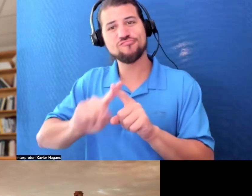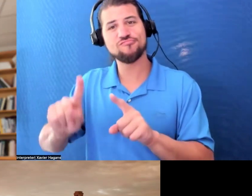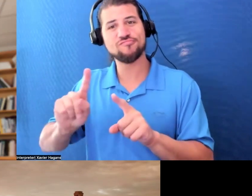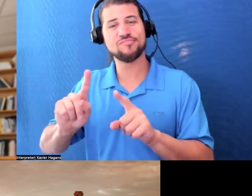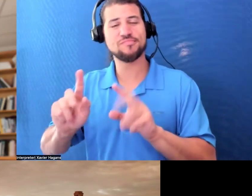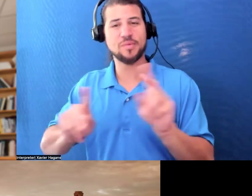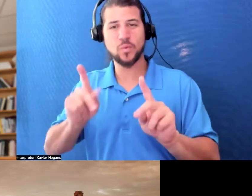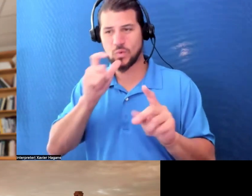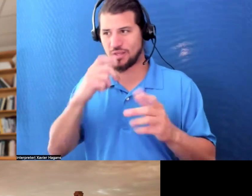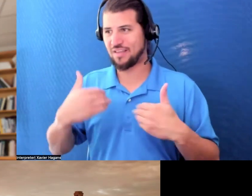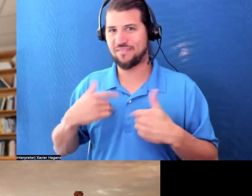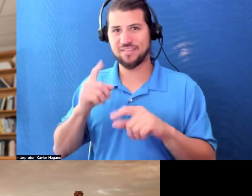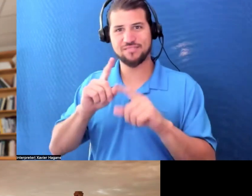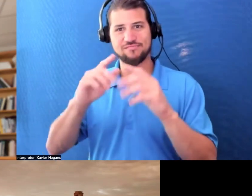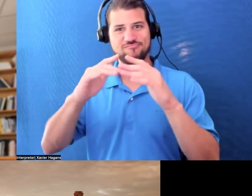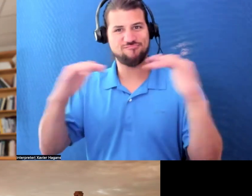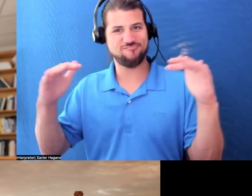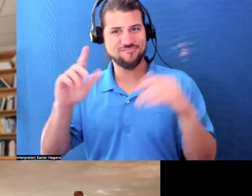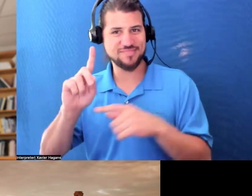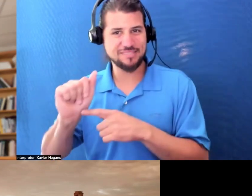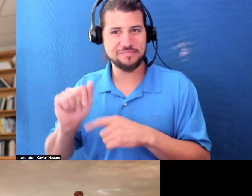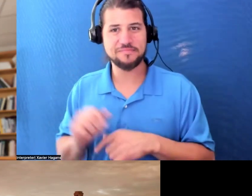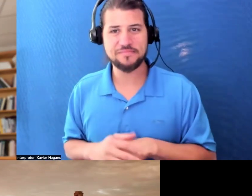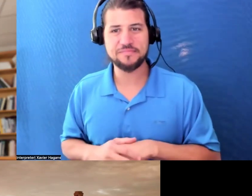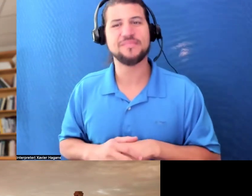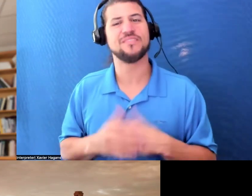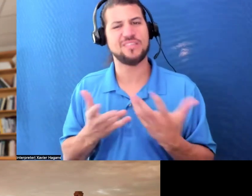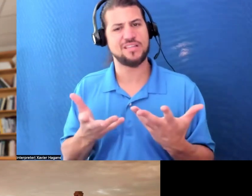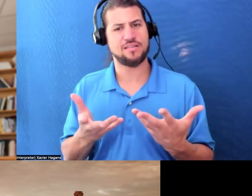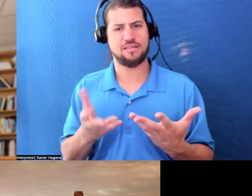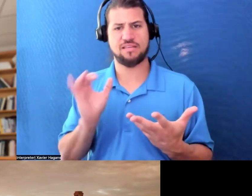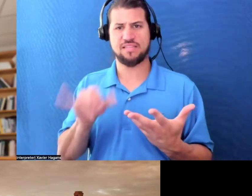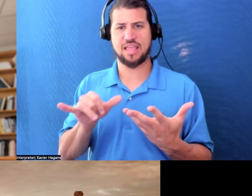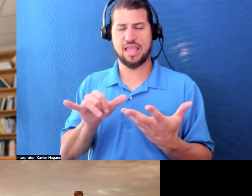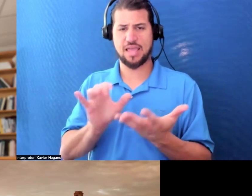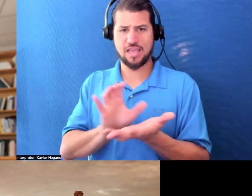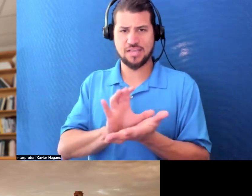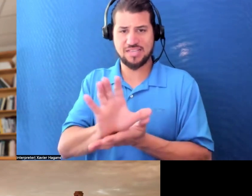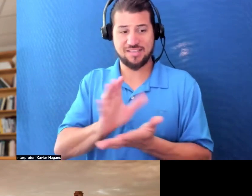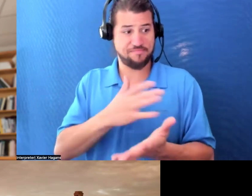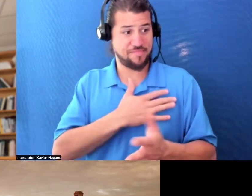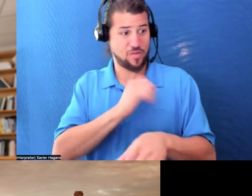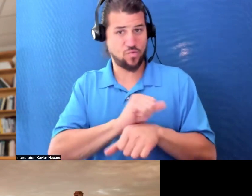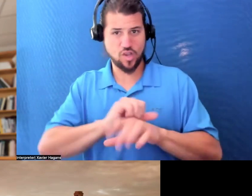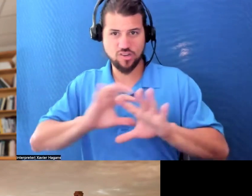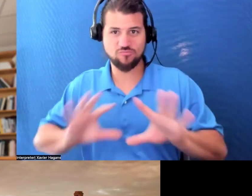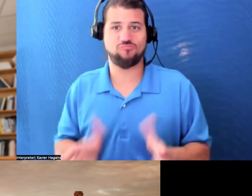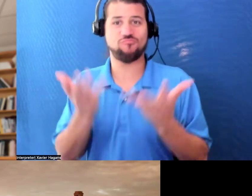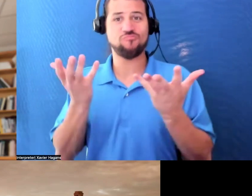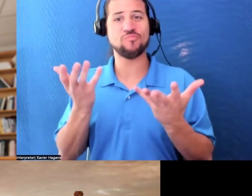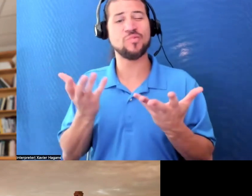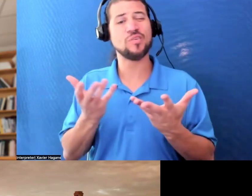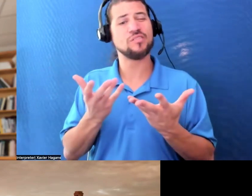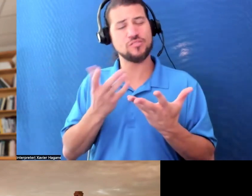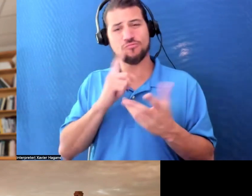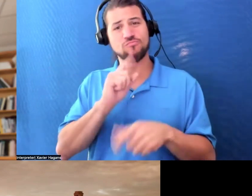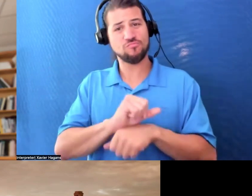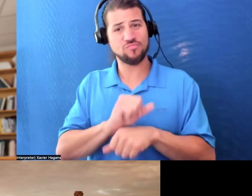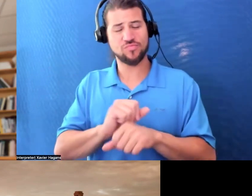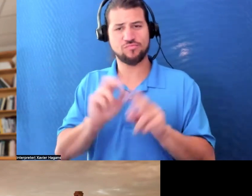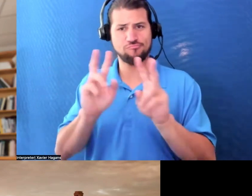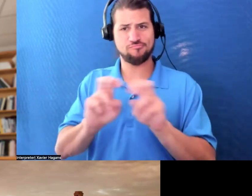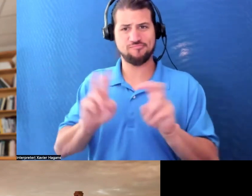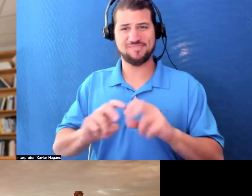with different disabilities. And so that kind of further propelled my work to look at e-learning